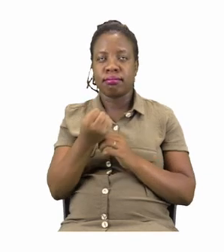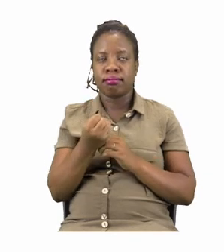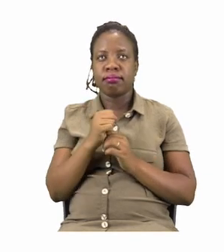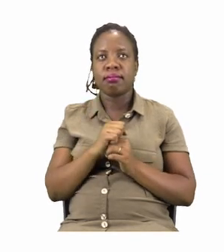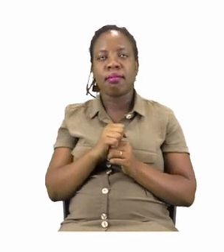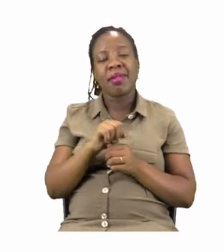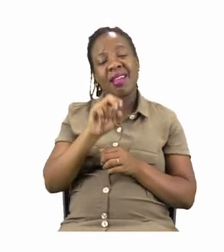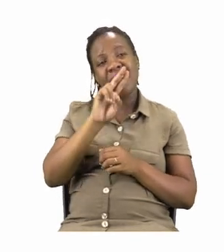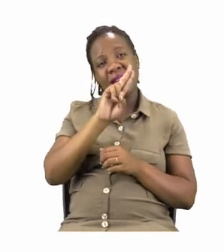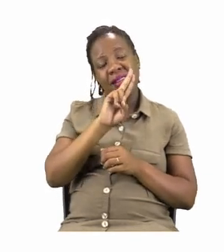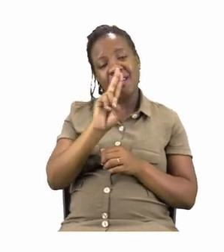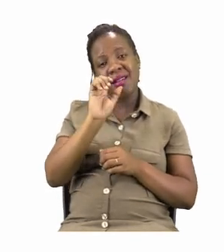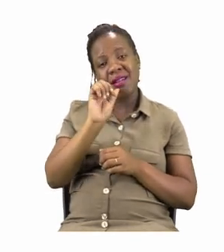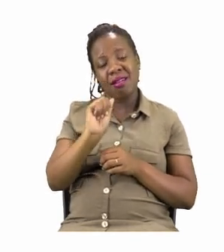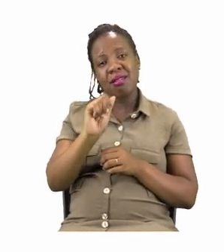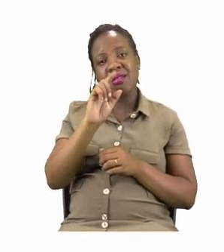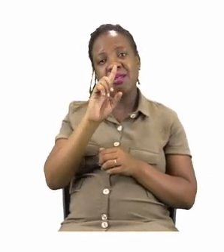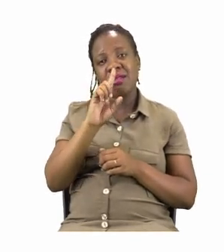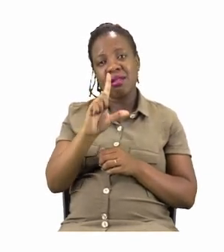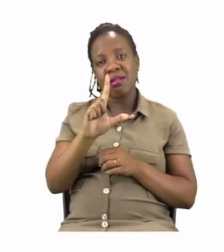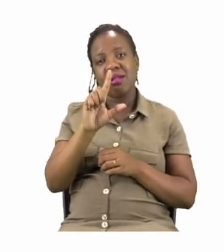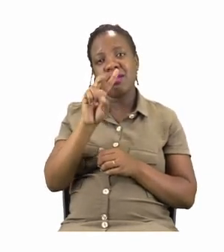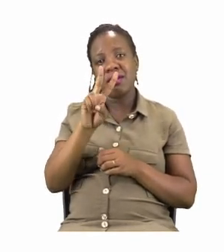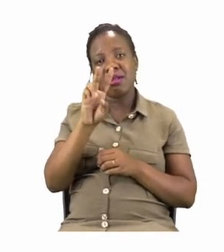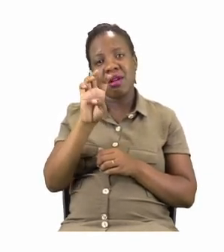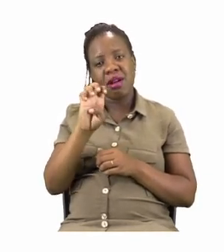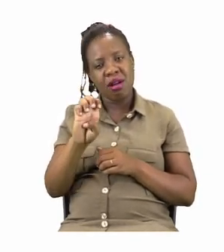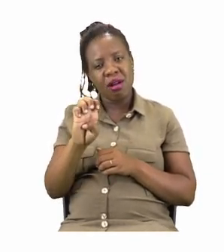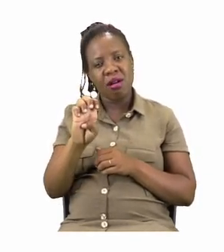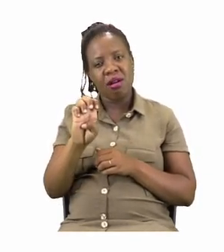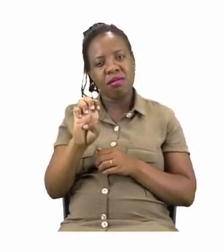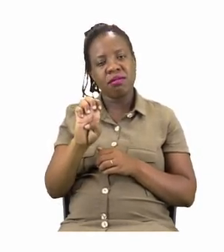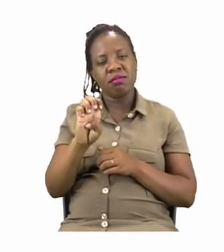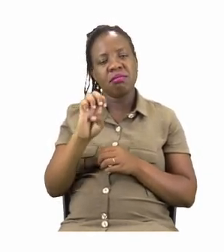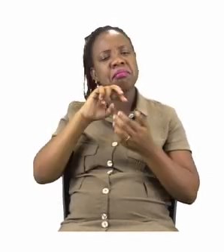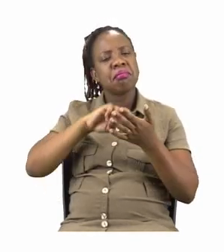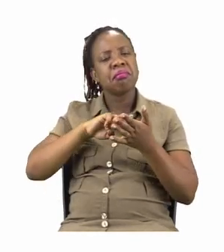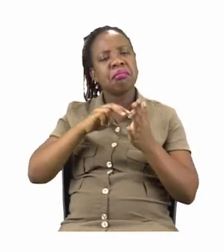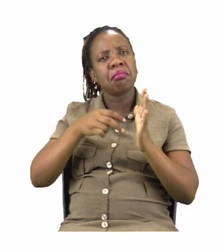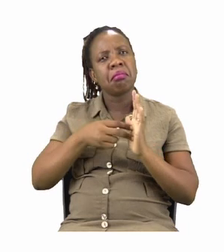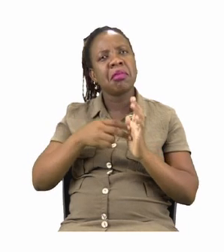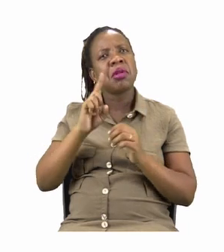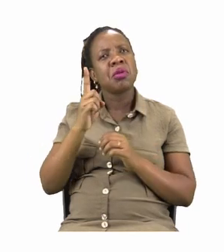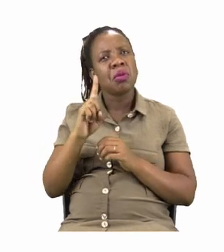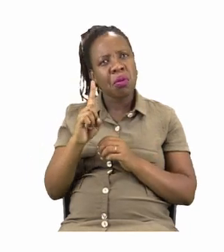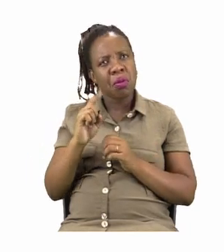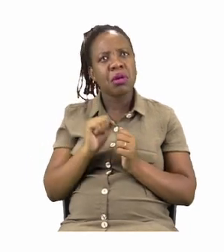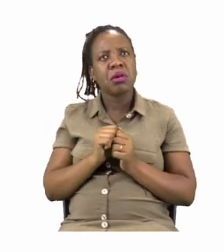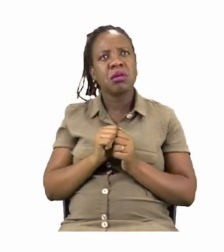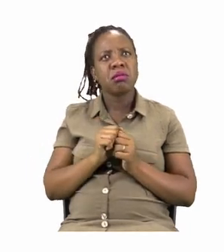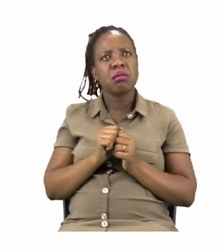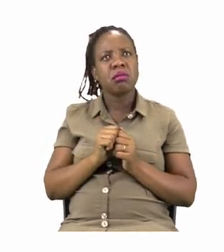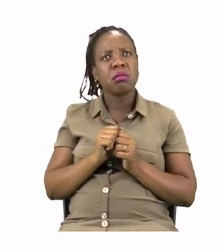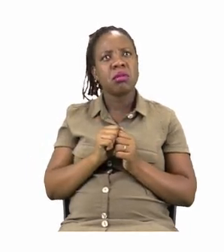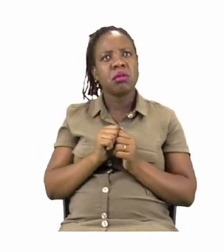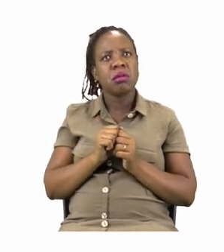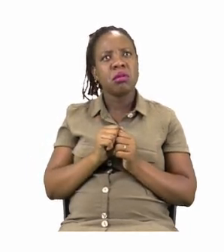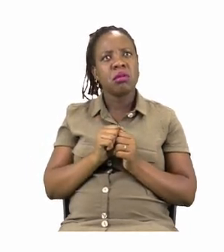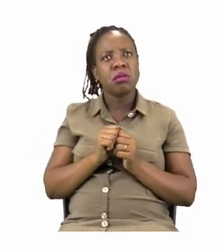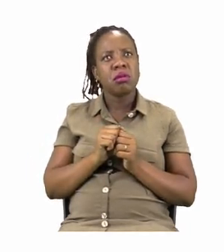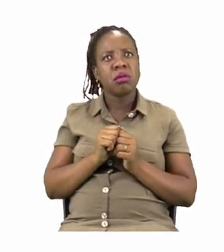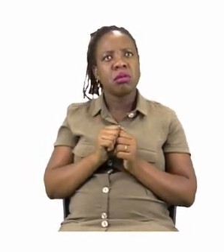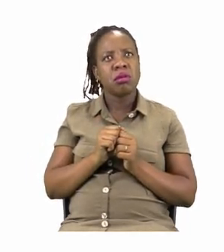halving, it means that we have to go ahead and divide the number